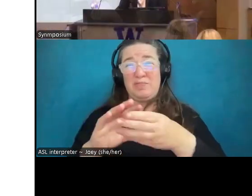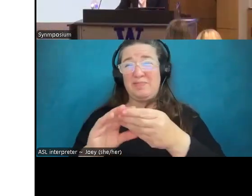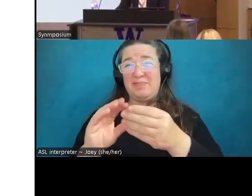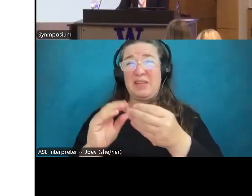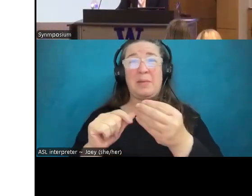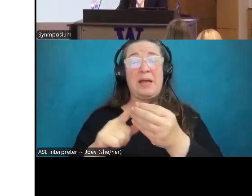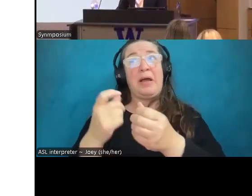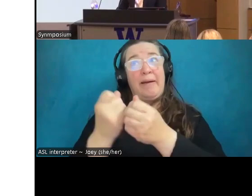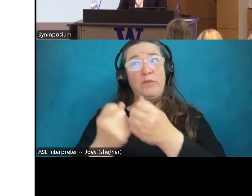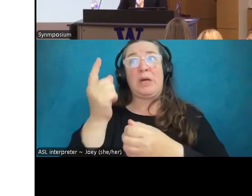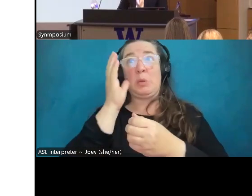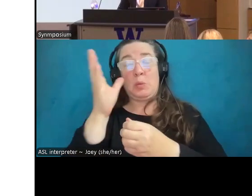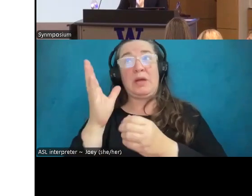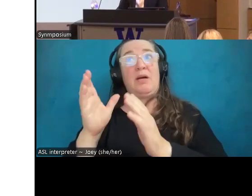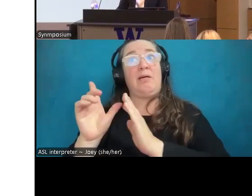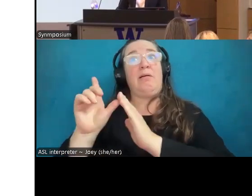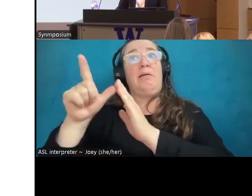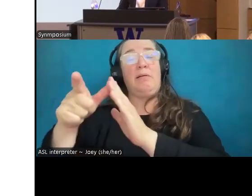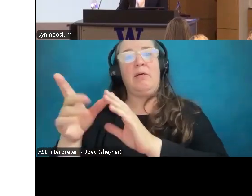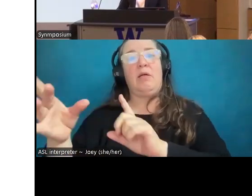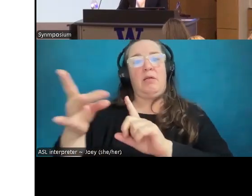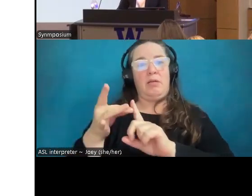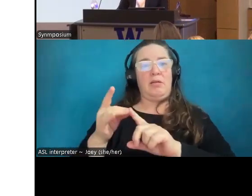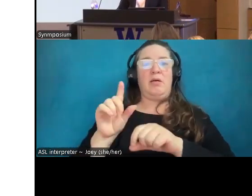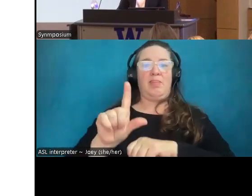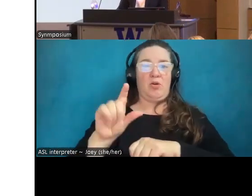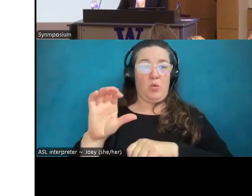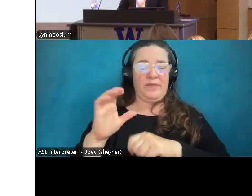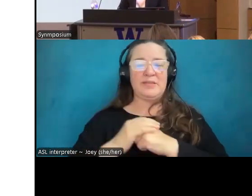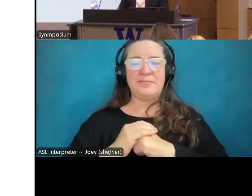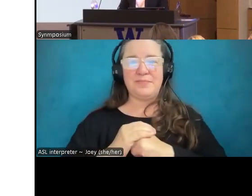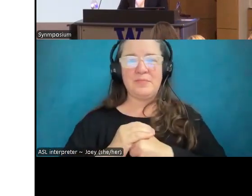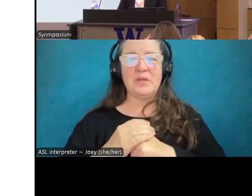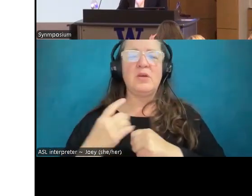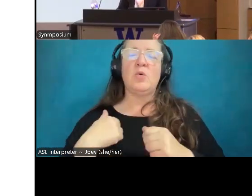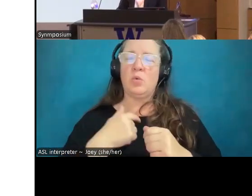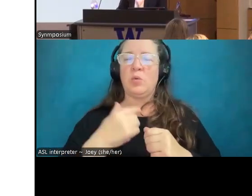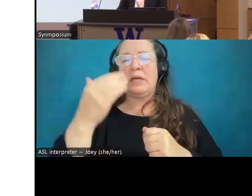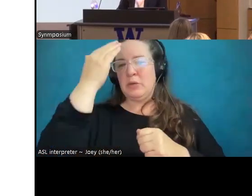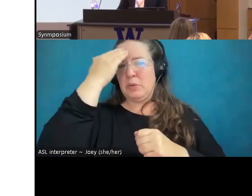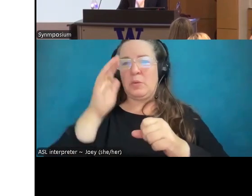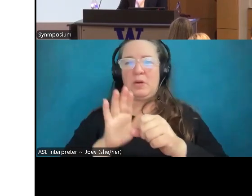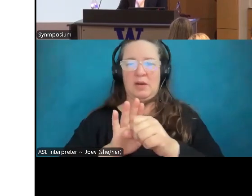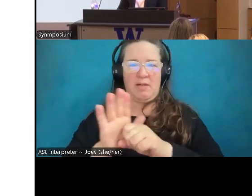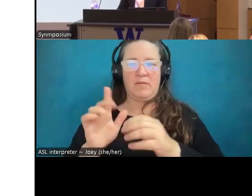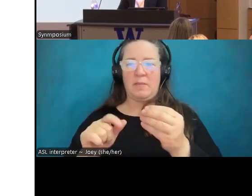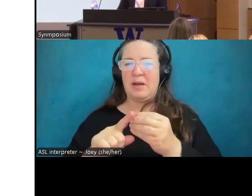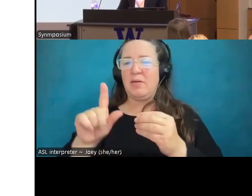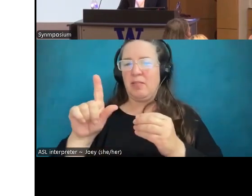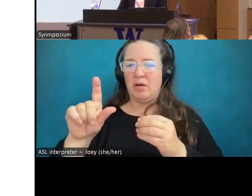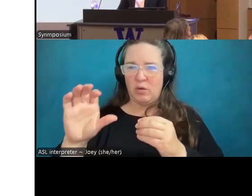Yeah, no, that's a really excellent question. We aren't at a place where we know enough about long COVID to understand these